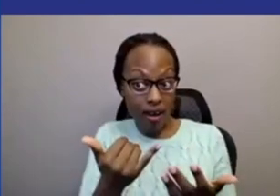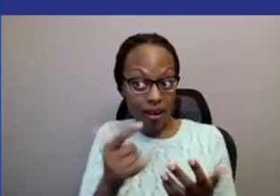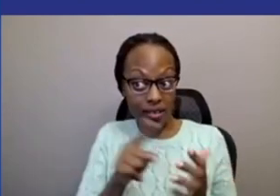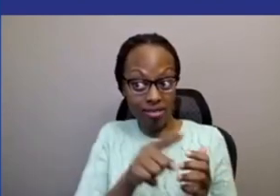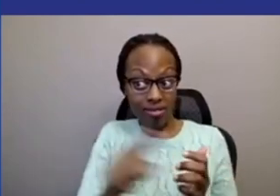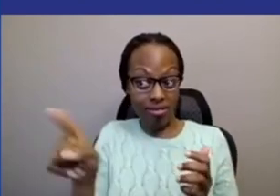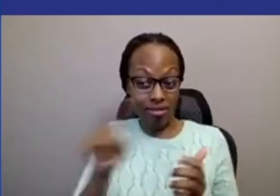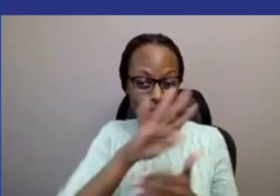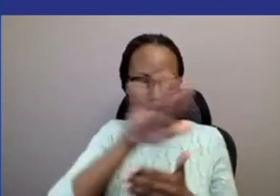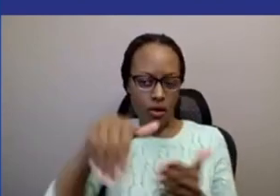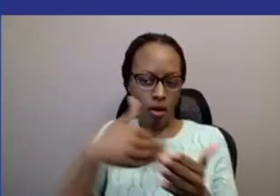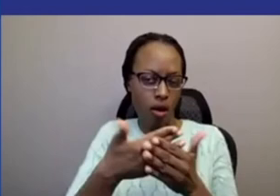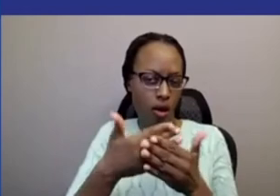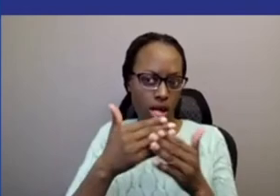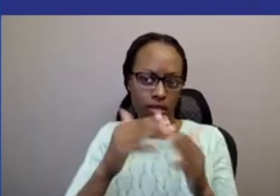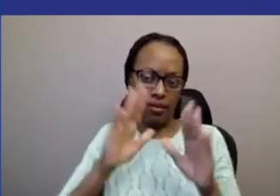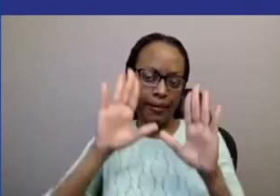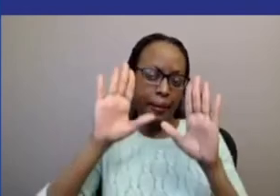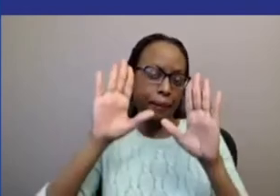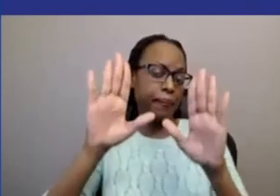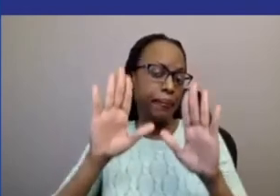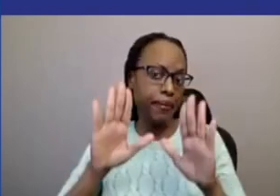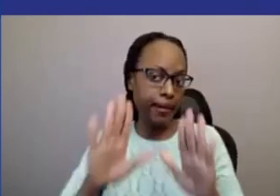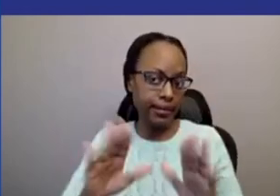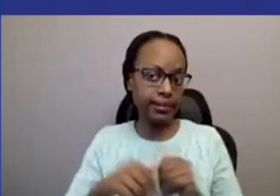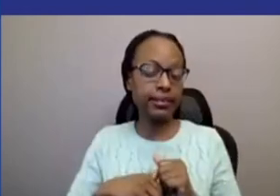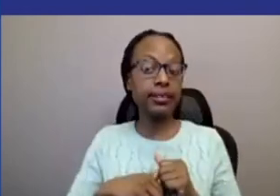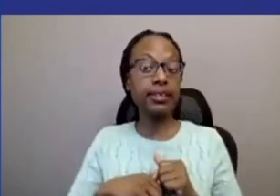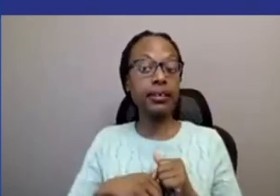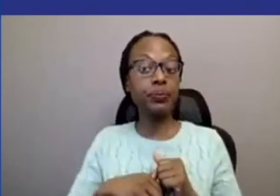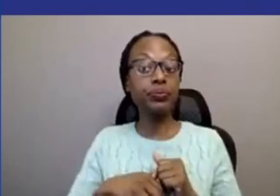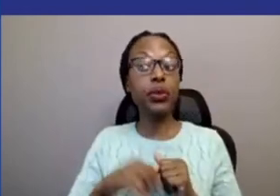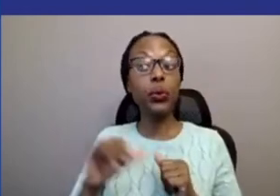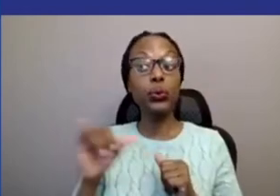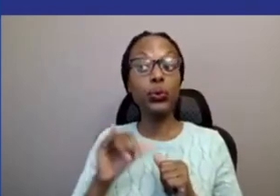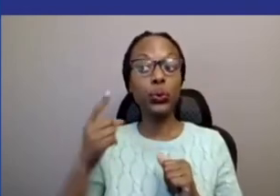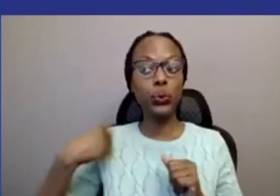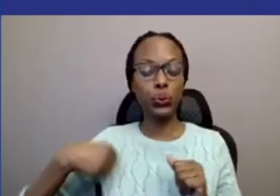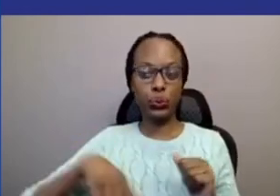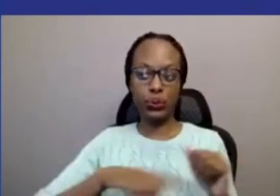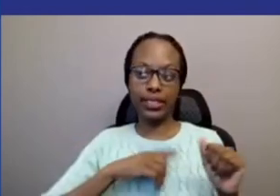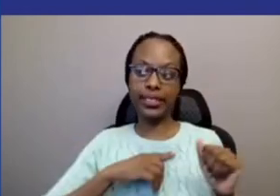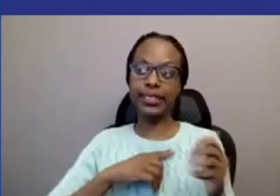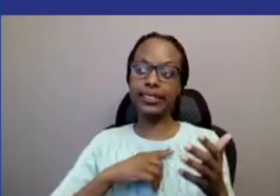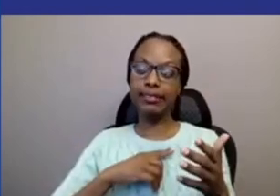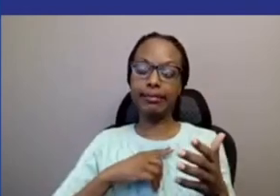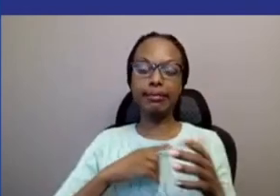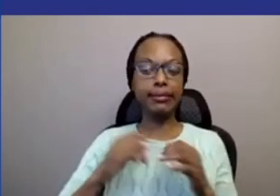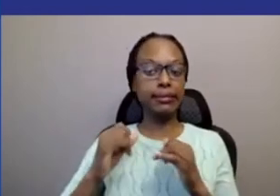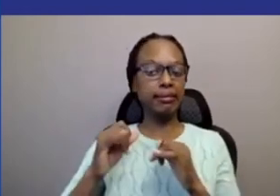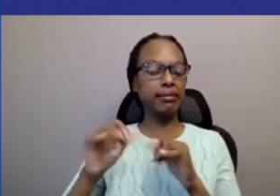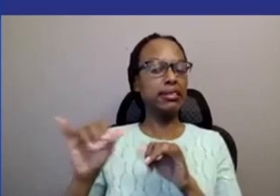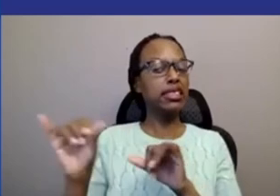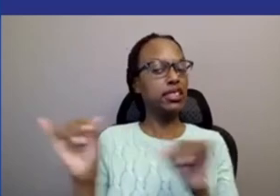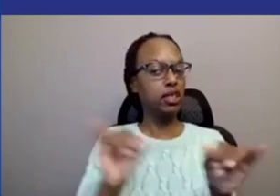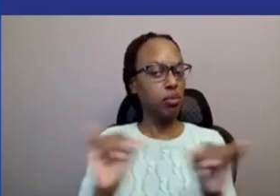they're all amazing, and they're all we share parallel upbringings.